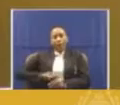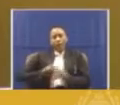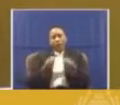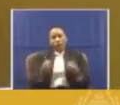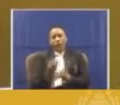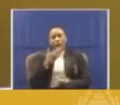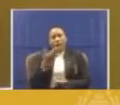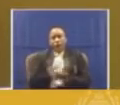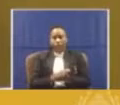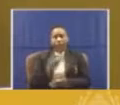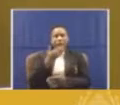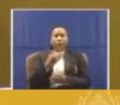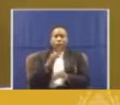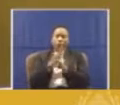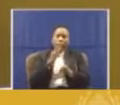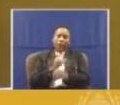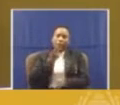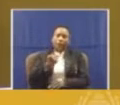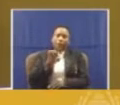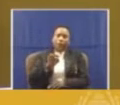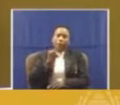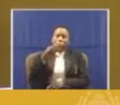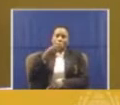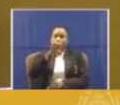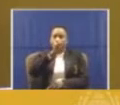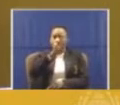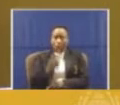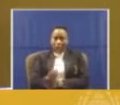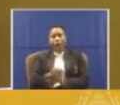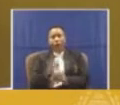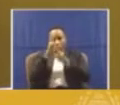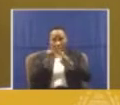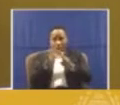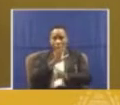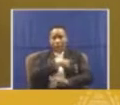thank you, Dr. Meshoe. The Honorable, the President.